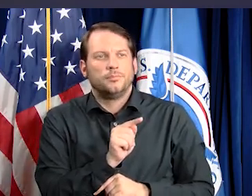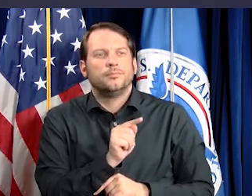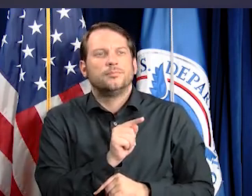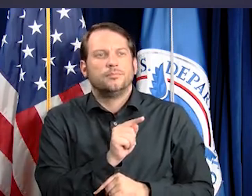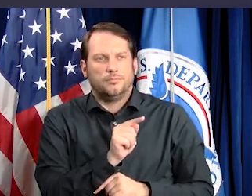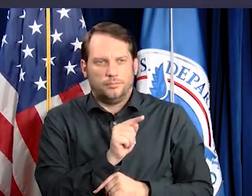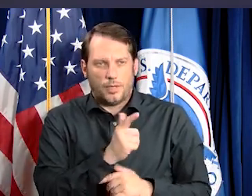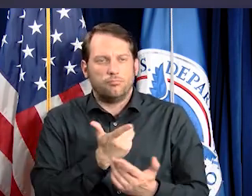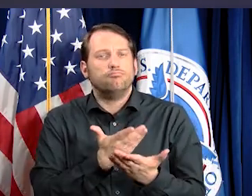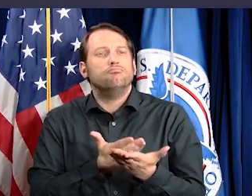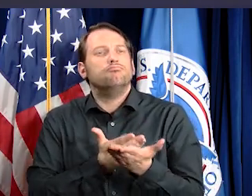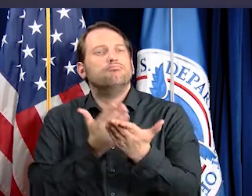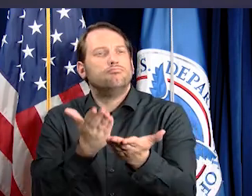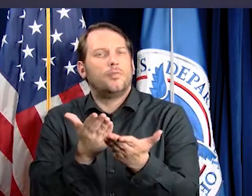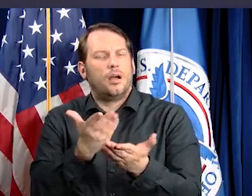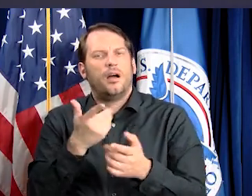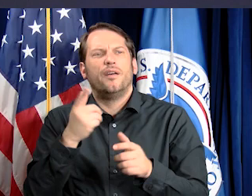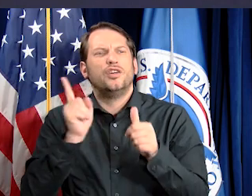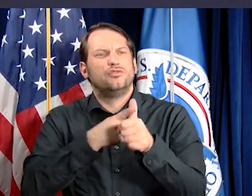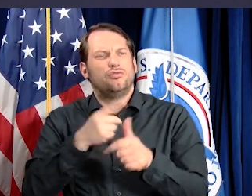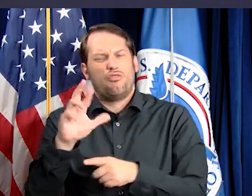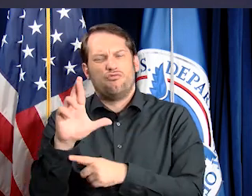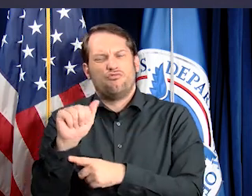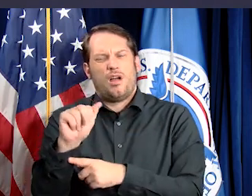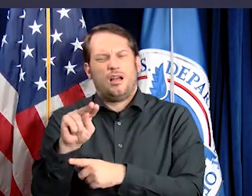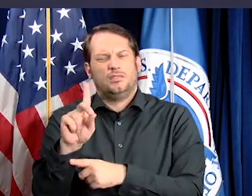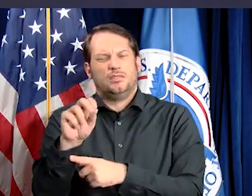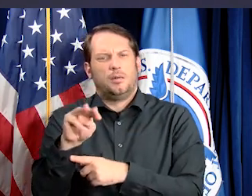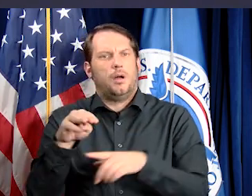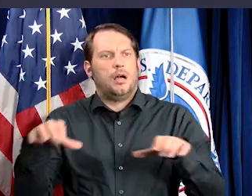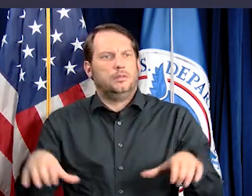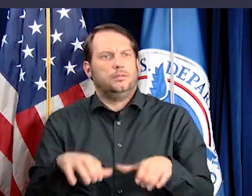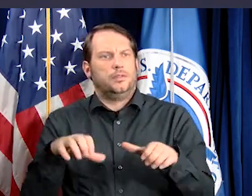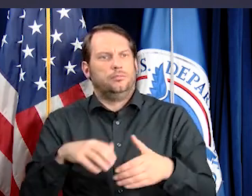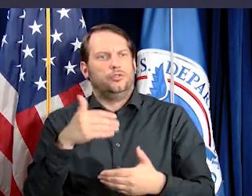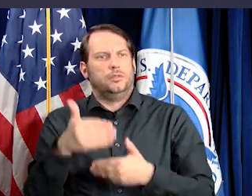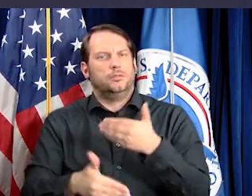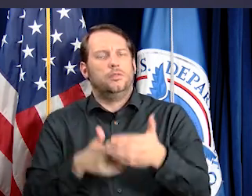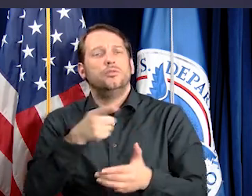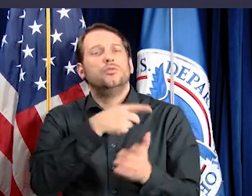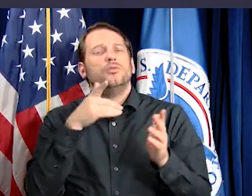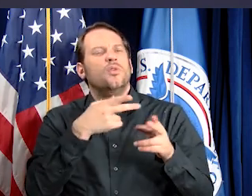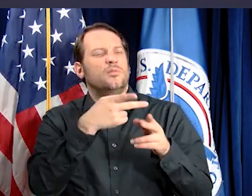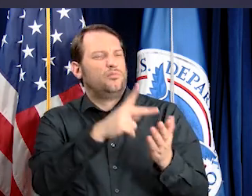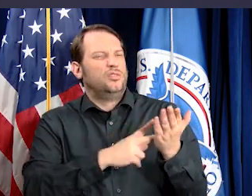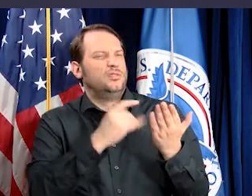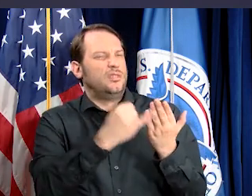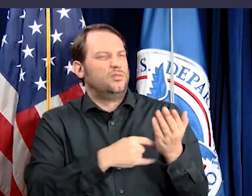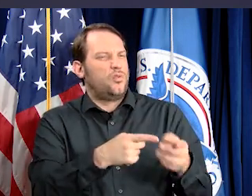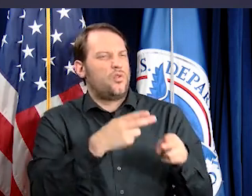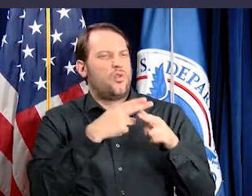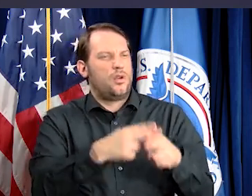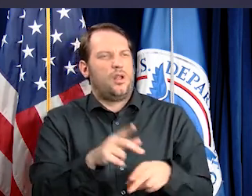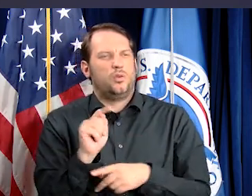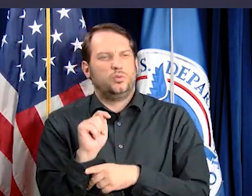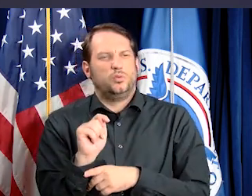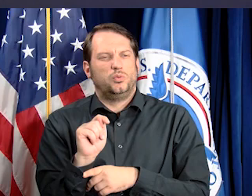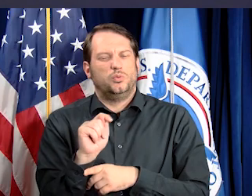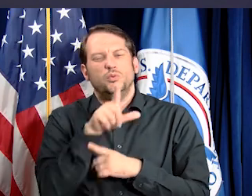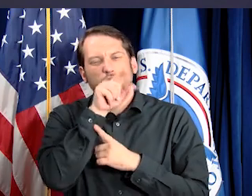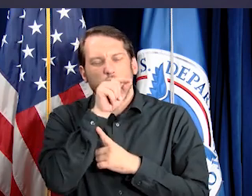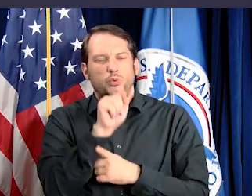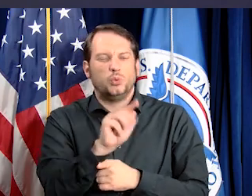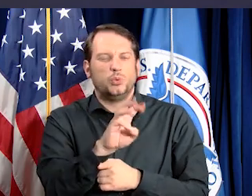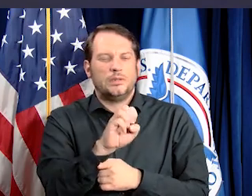first Random Hacks of Kindness. It was the first one. And her project was called Tweak the Tweet. And the idea of it was to take